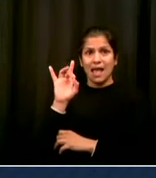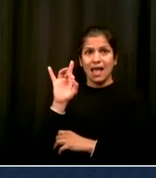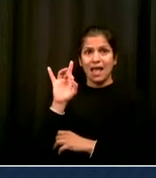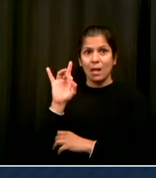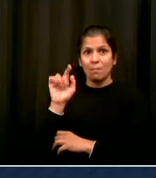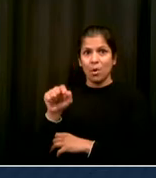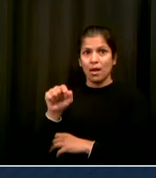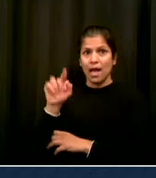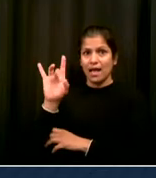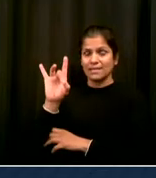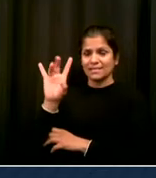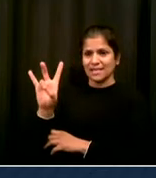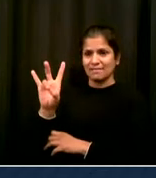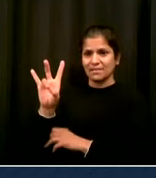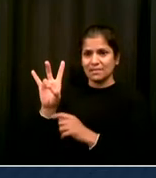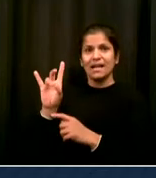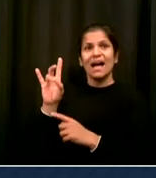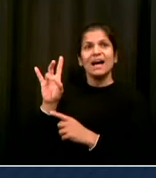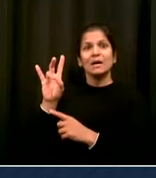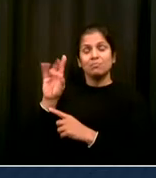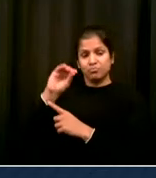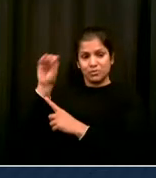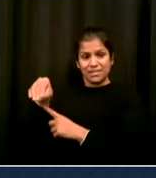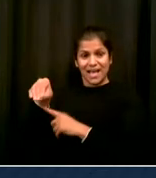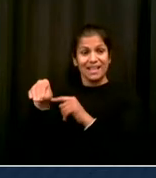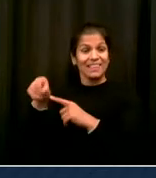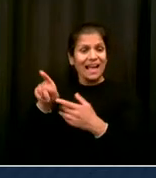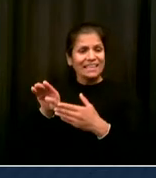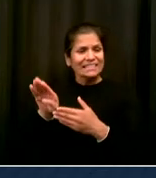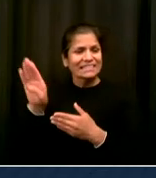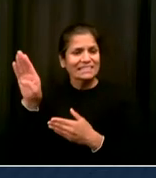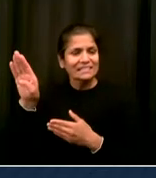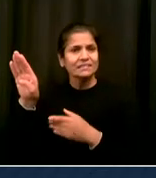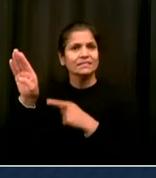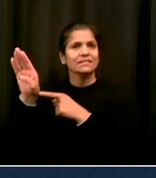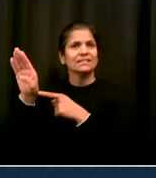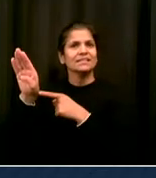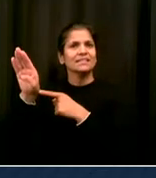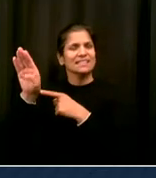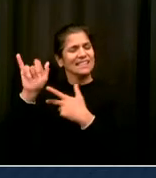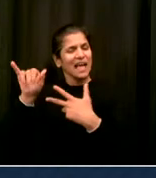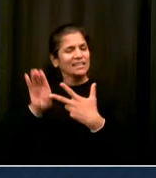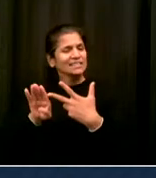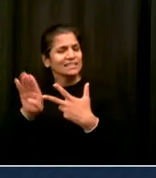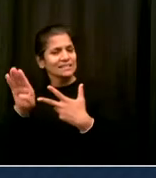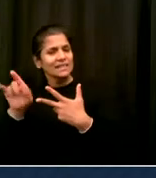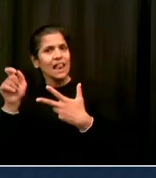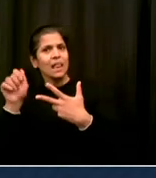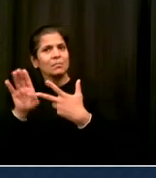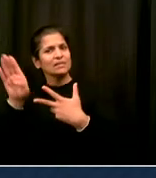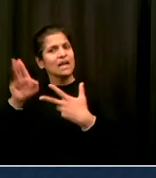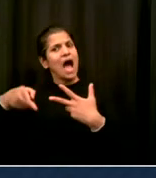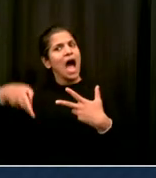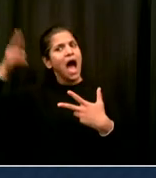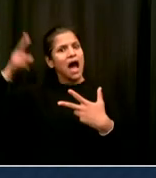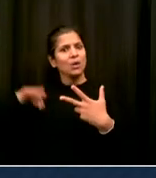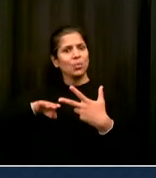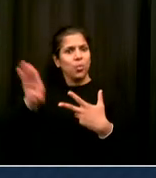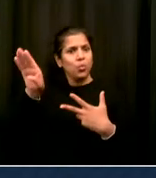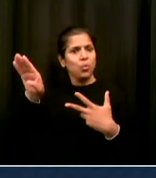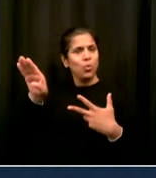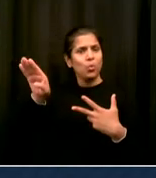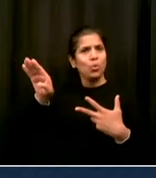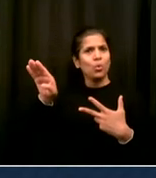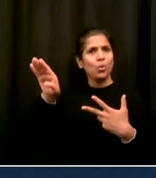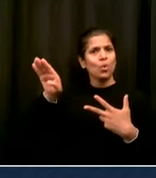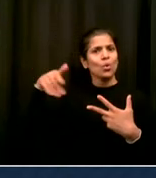and troublesome and something we need to focus on, something we all need to act on. We want to get that number below 5% and keep driving it down. So what can you do? You